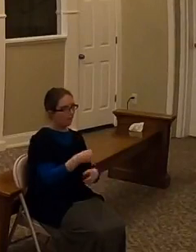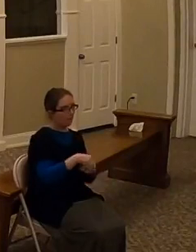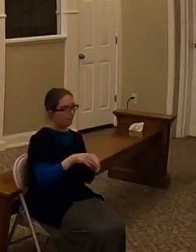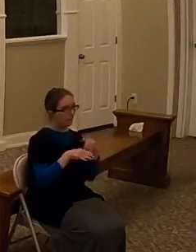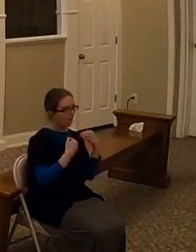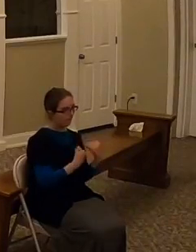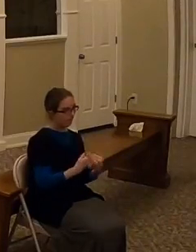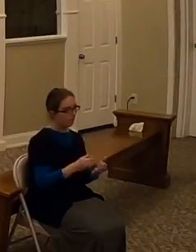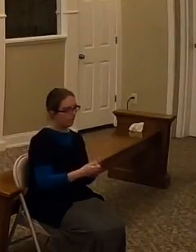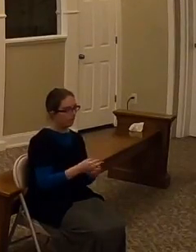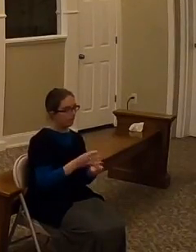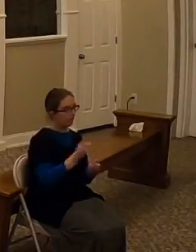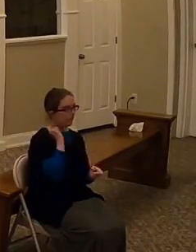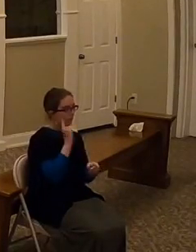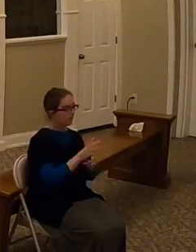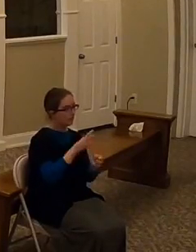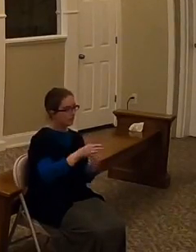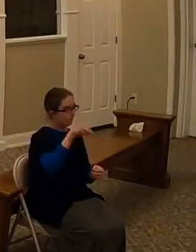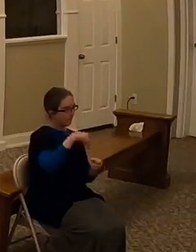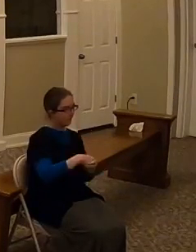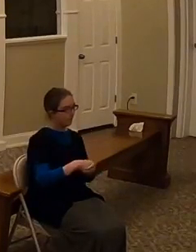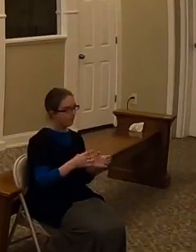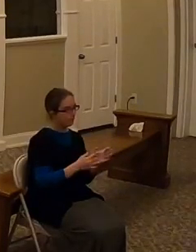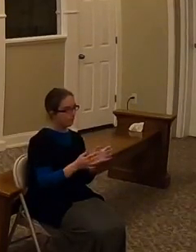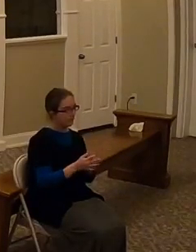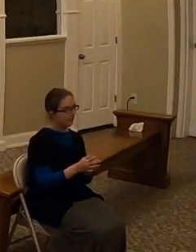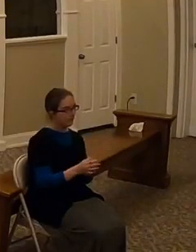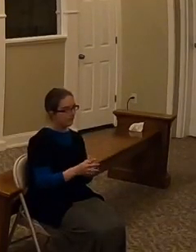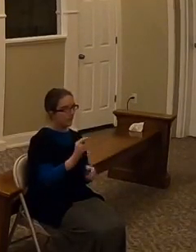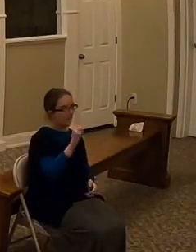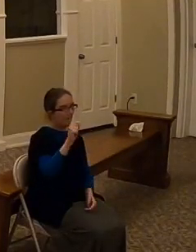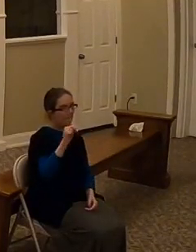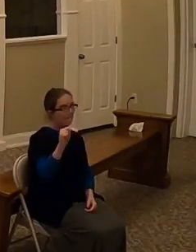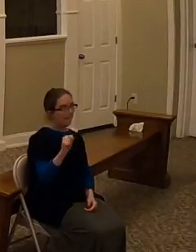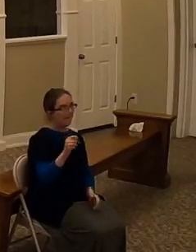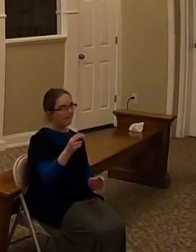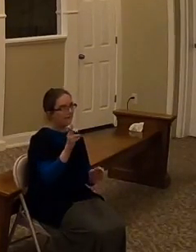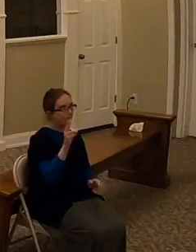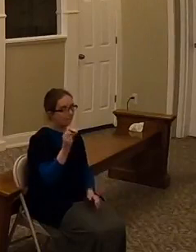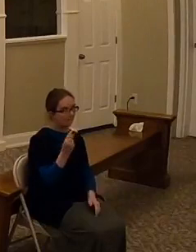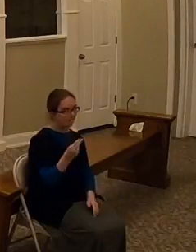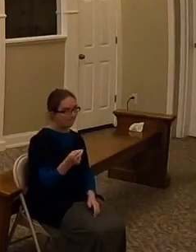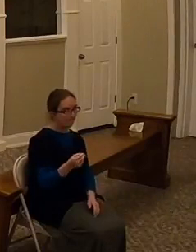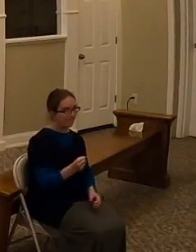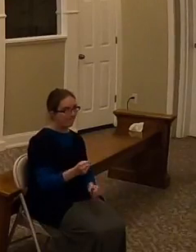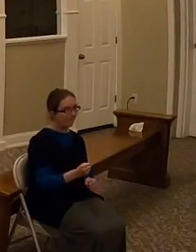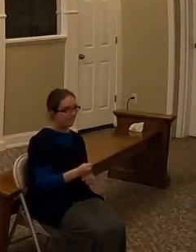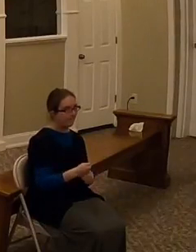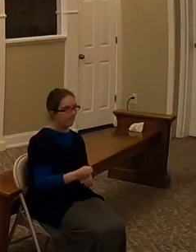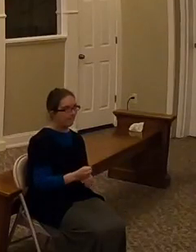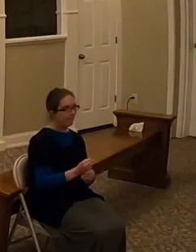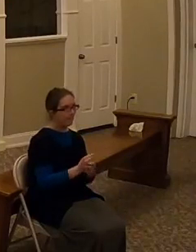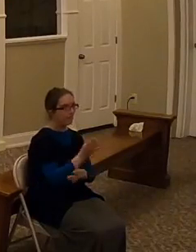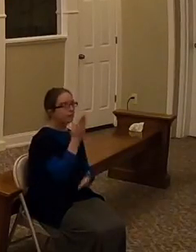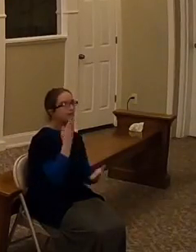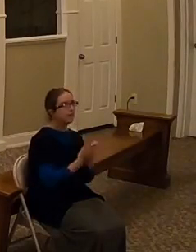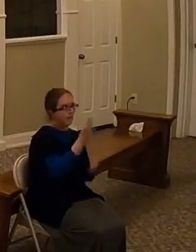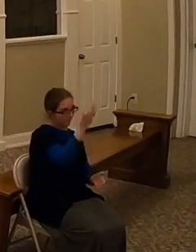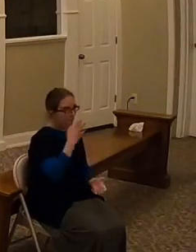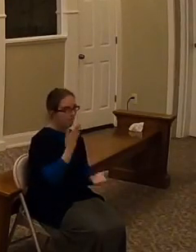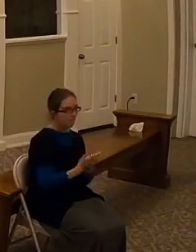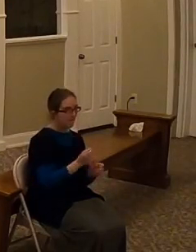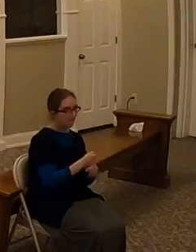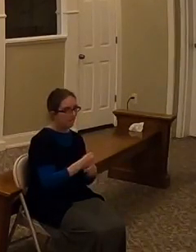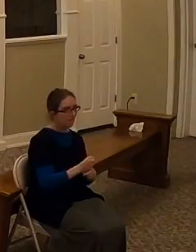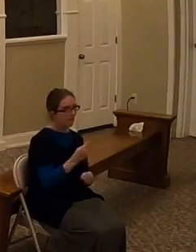clean heart, O God, renew the right spirit within me. Jesus said it this way in Matthew 12:33, either make the tree good and its fruit good, or